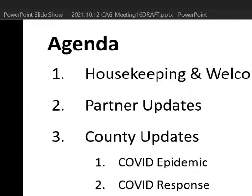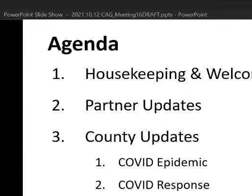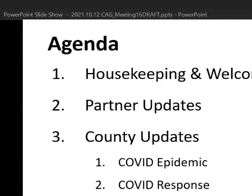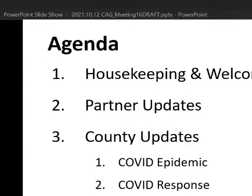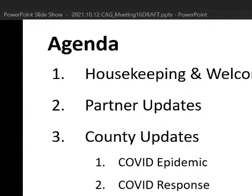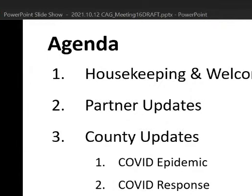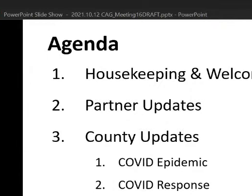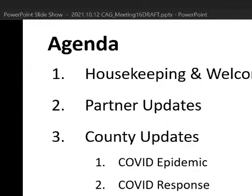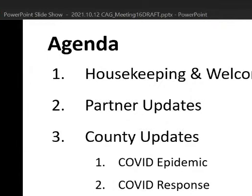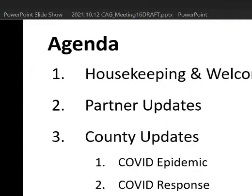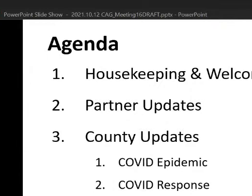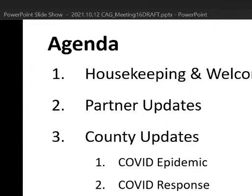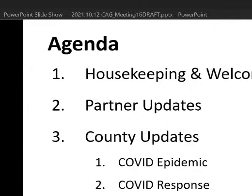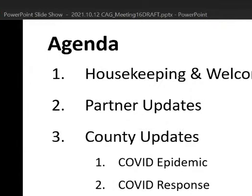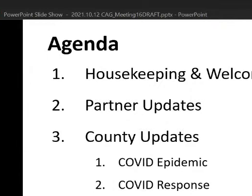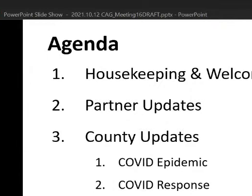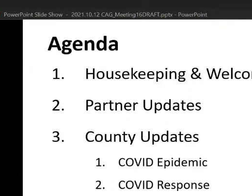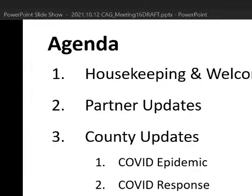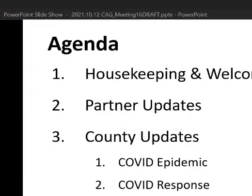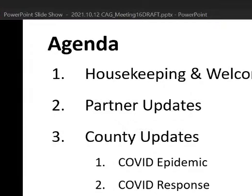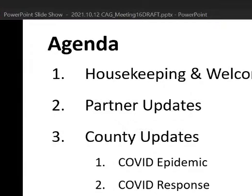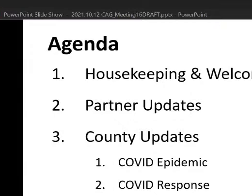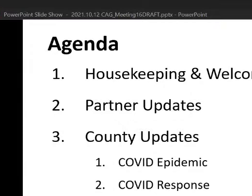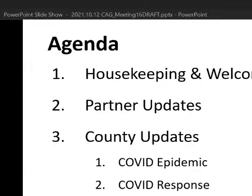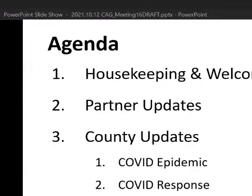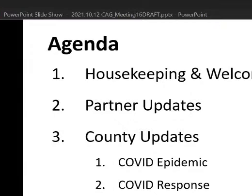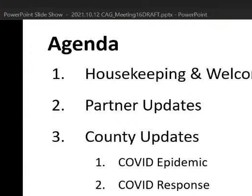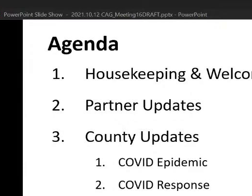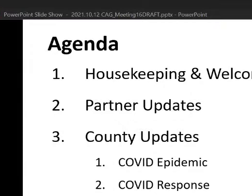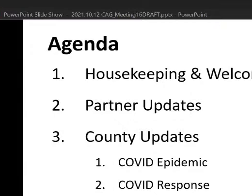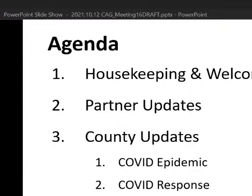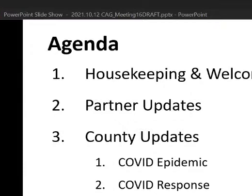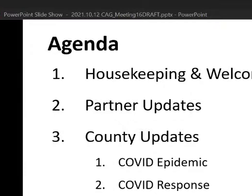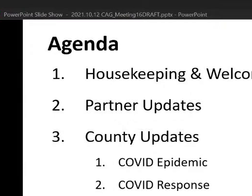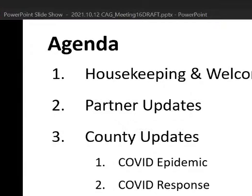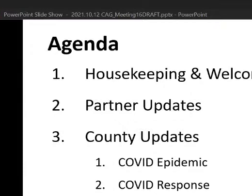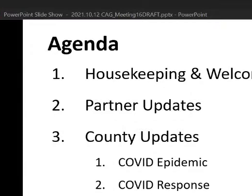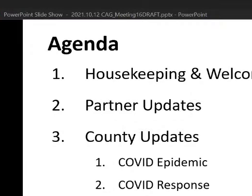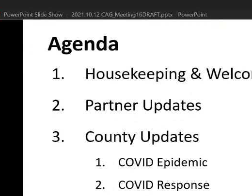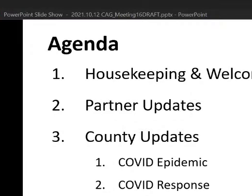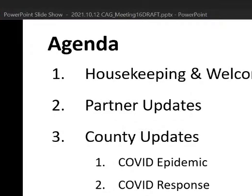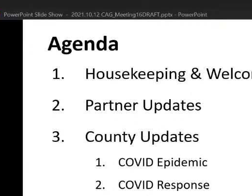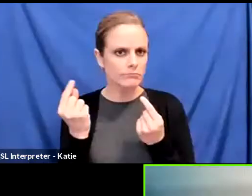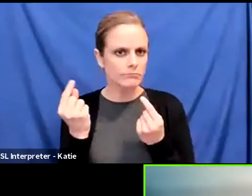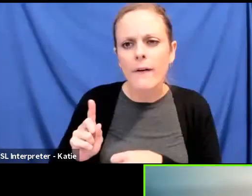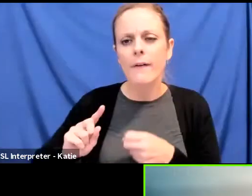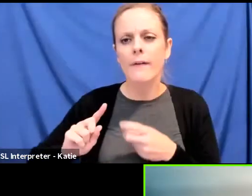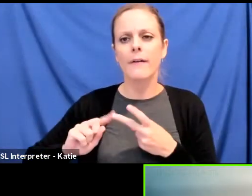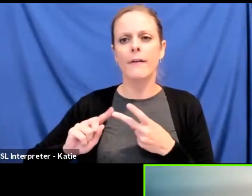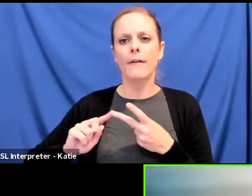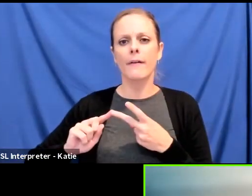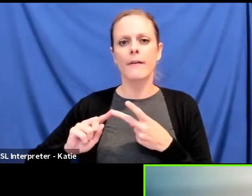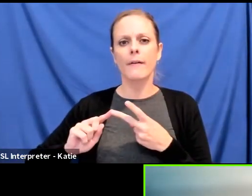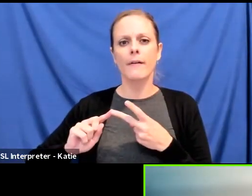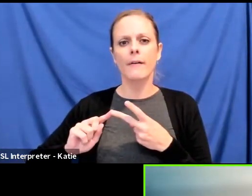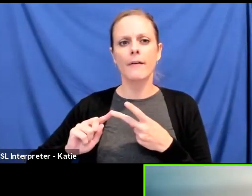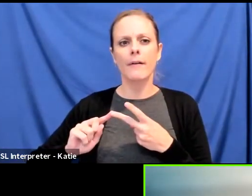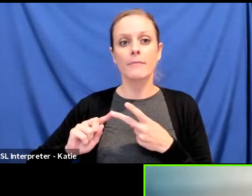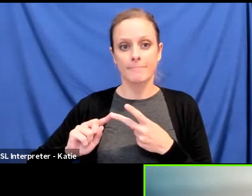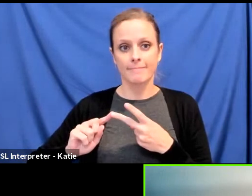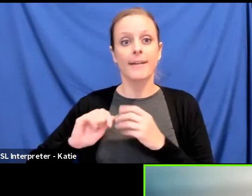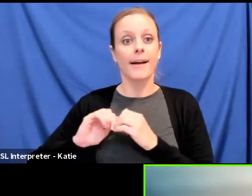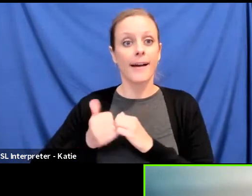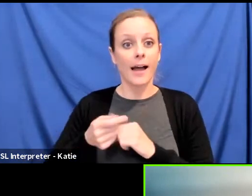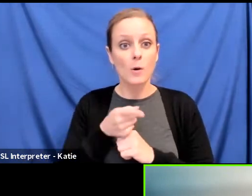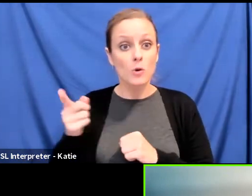the chat. Let us know where you're taking this call from and how you're feeling today, whether what your